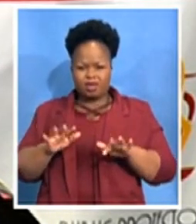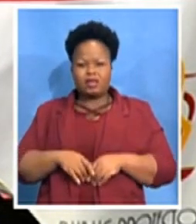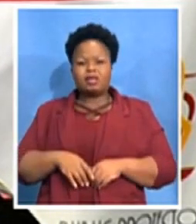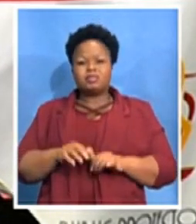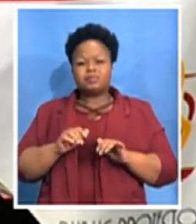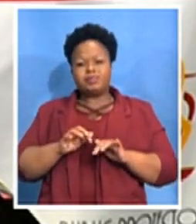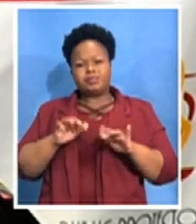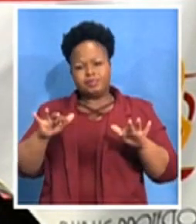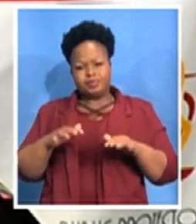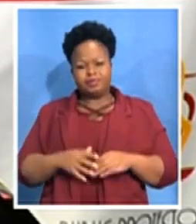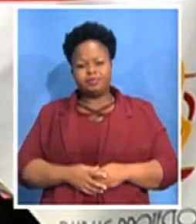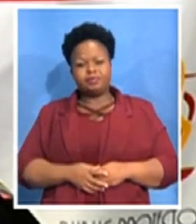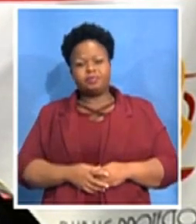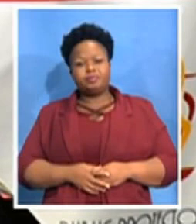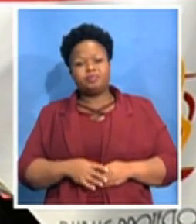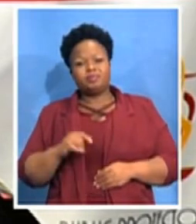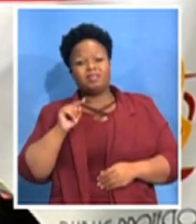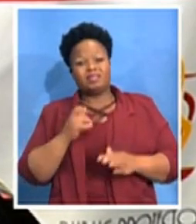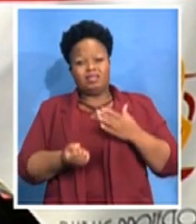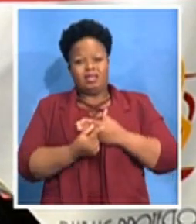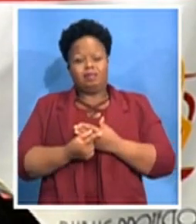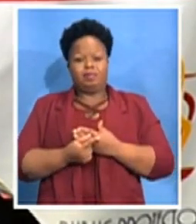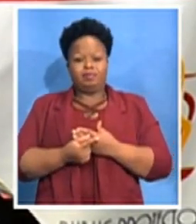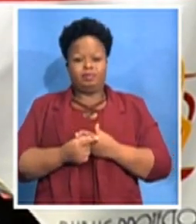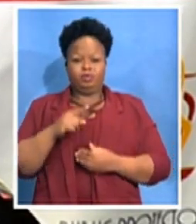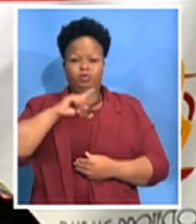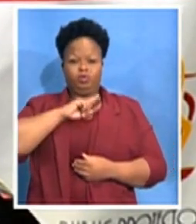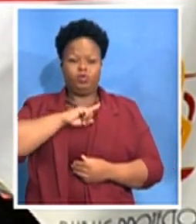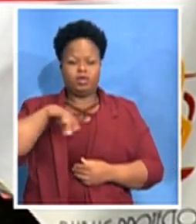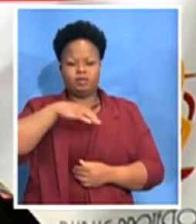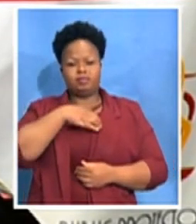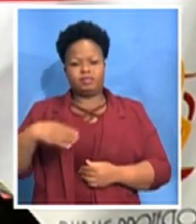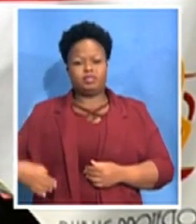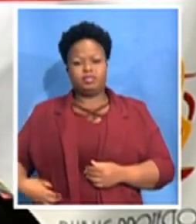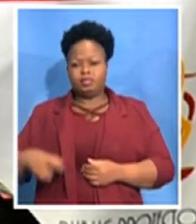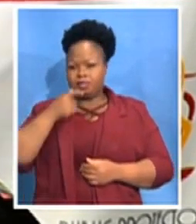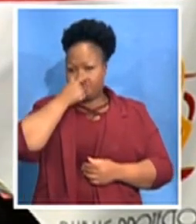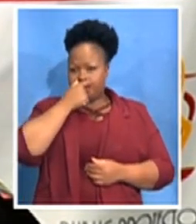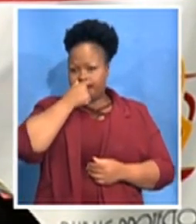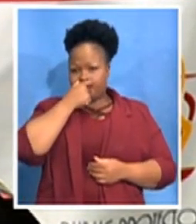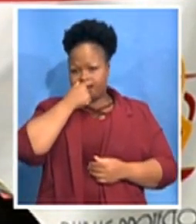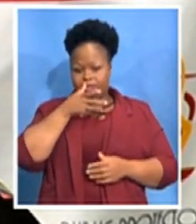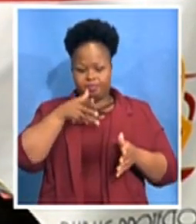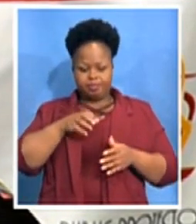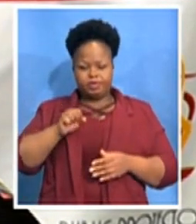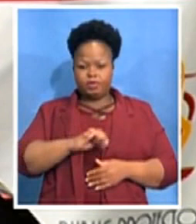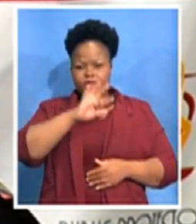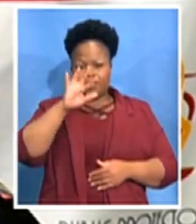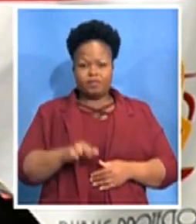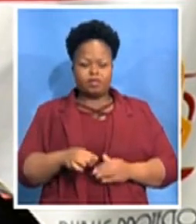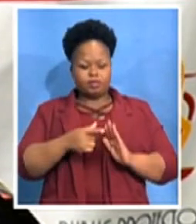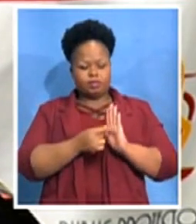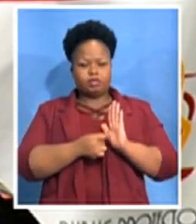President of the Republic of South Africa, President Cyril Ramaphosa, on the 23rd of March